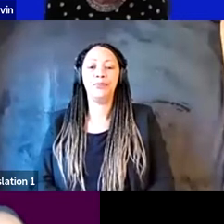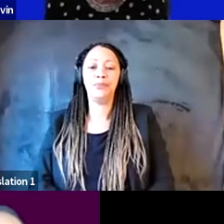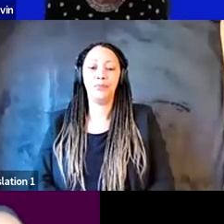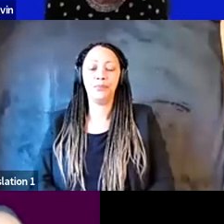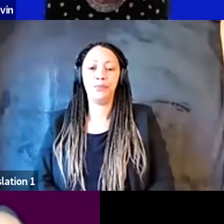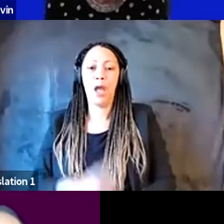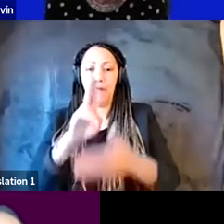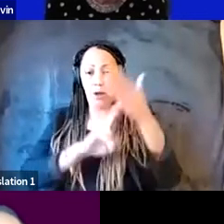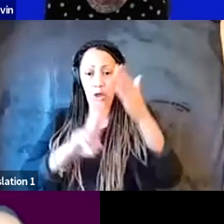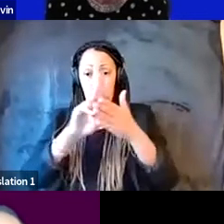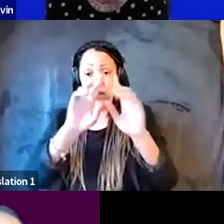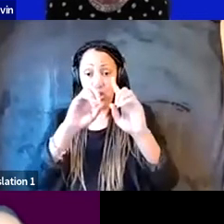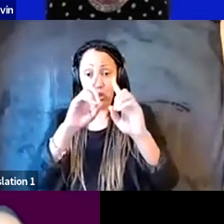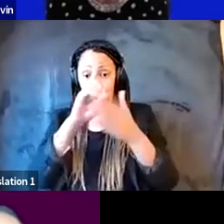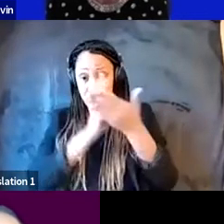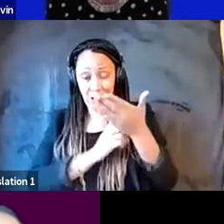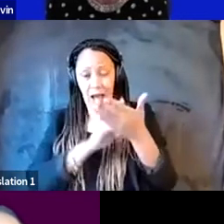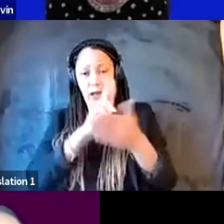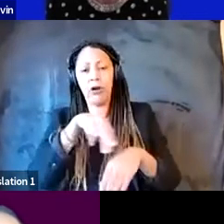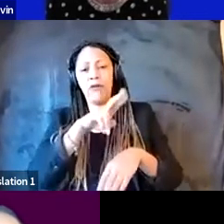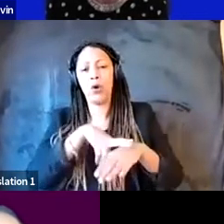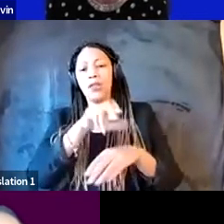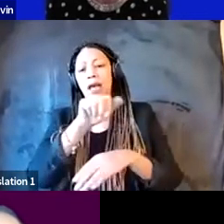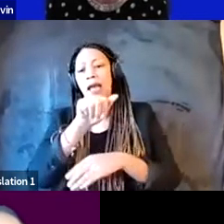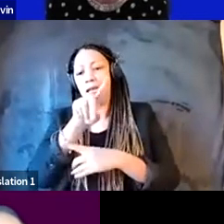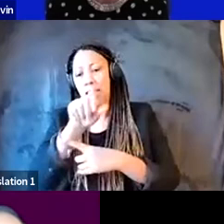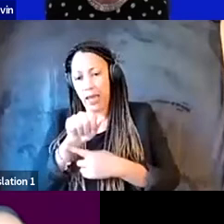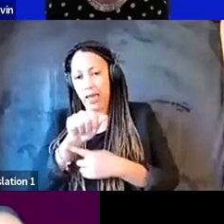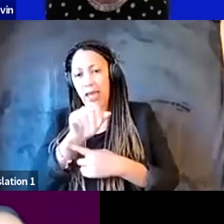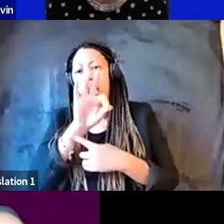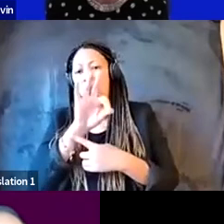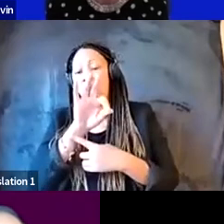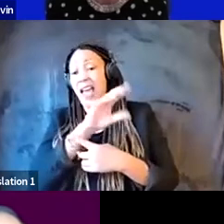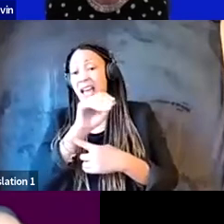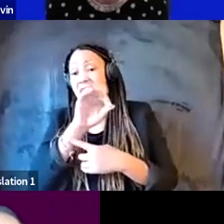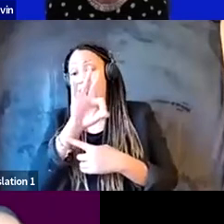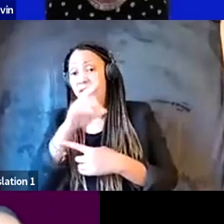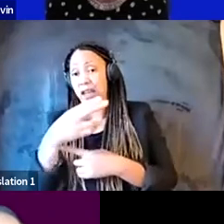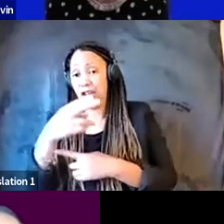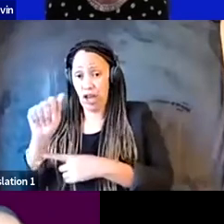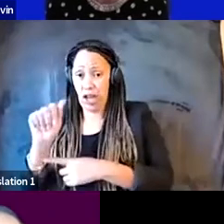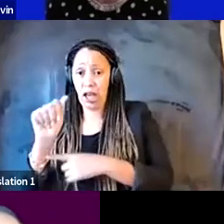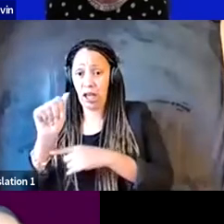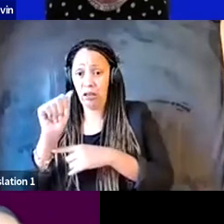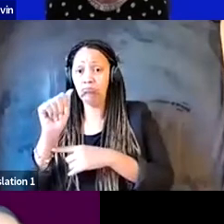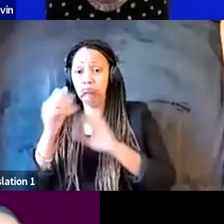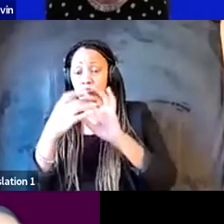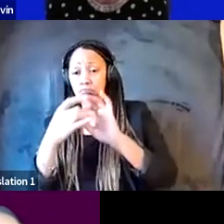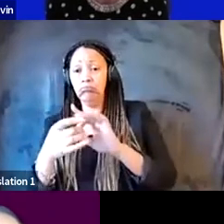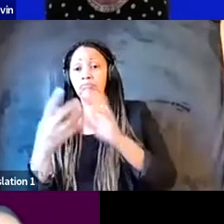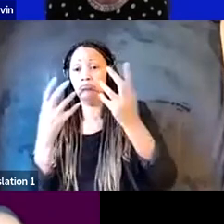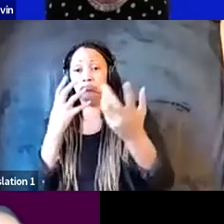universal design, this will be, of course, ADA and FHA compliant, and a portion